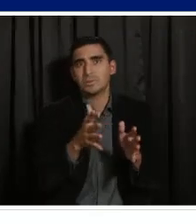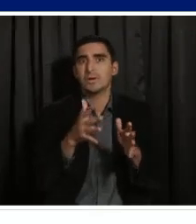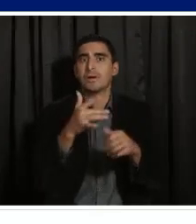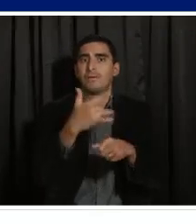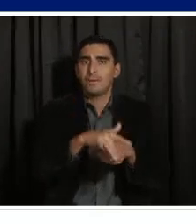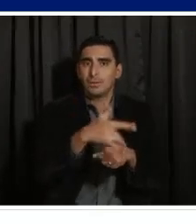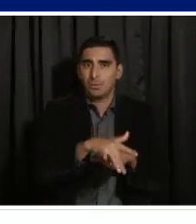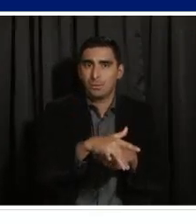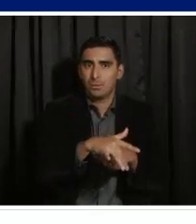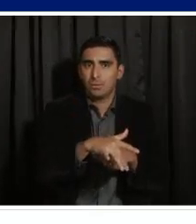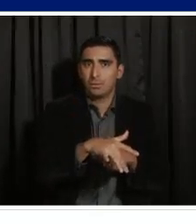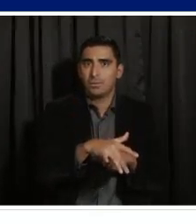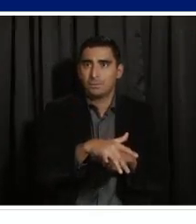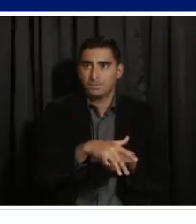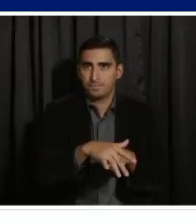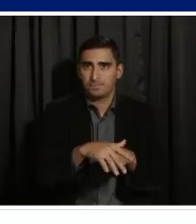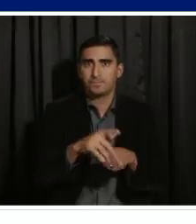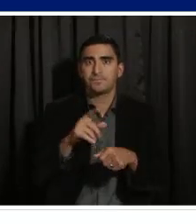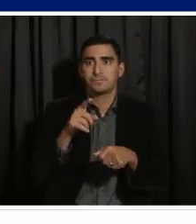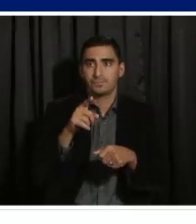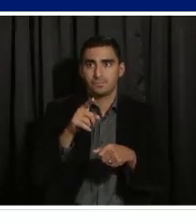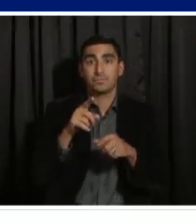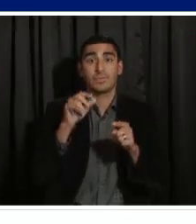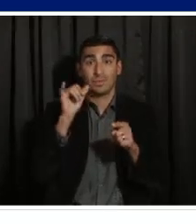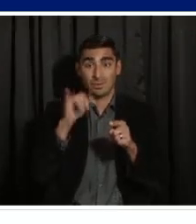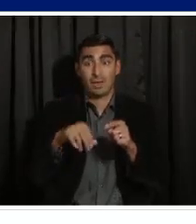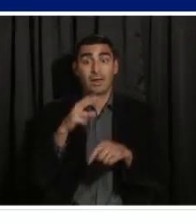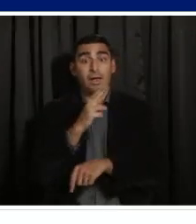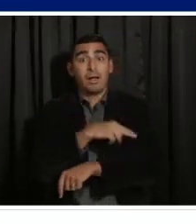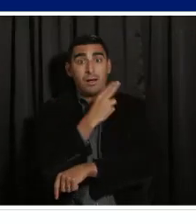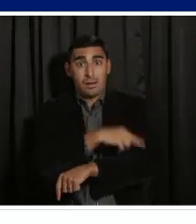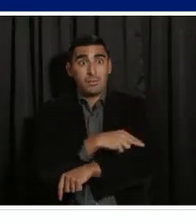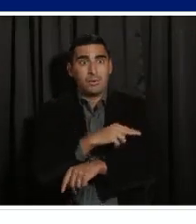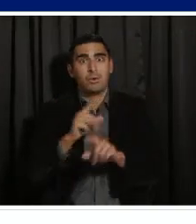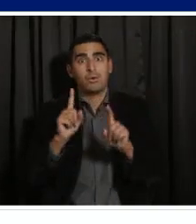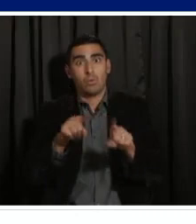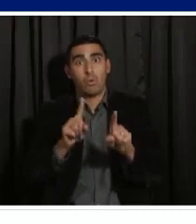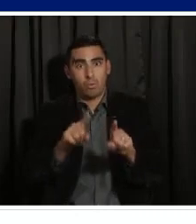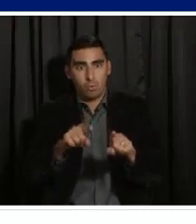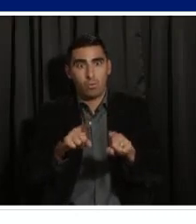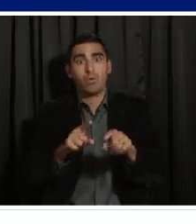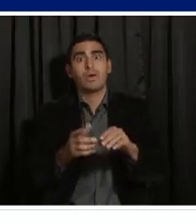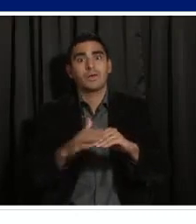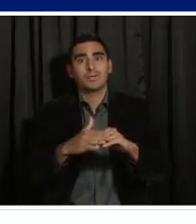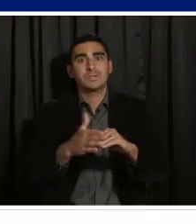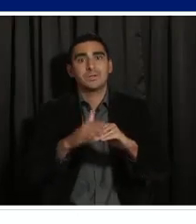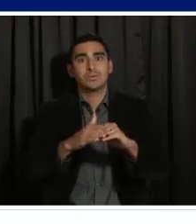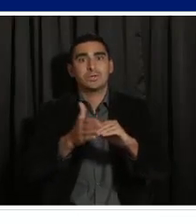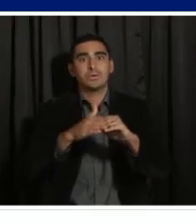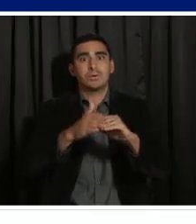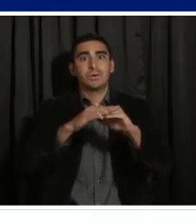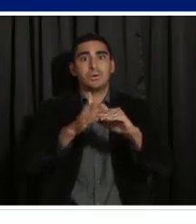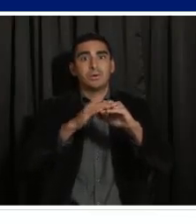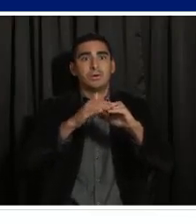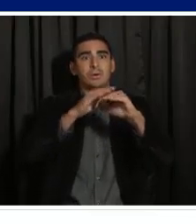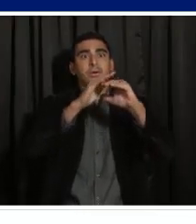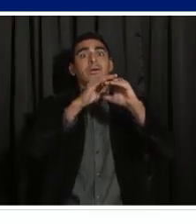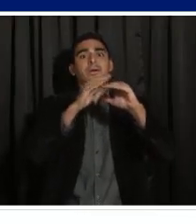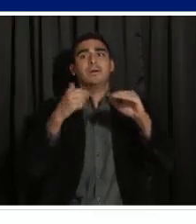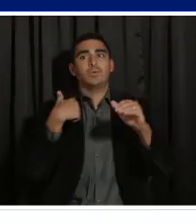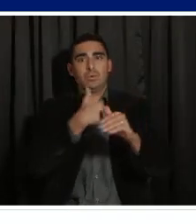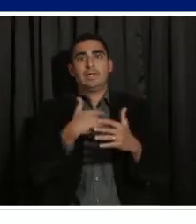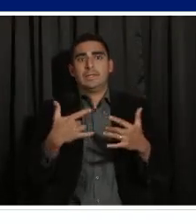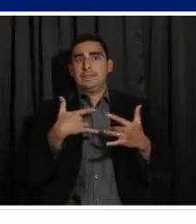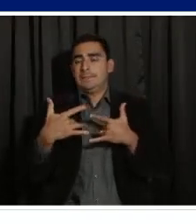The trajectory of hospitalizations continues to go up, making me even more concerned about what this is going to do